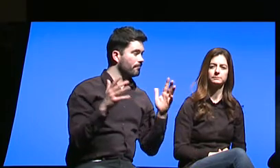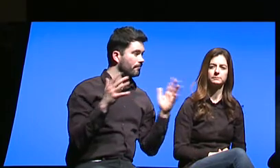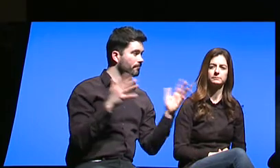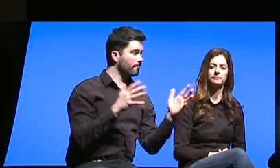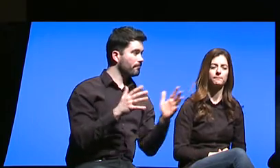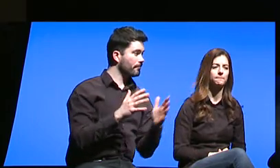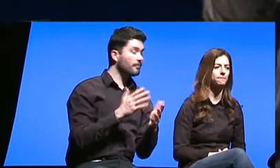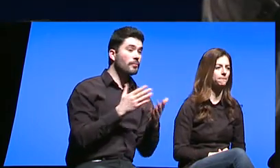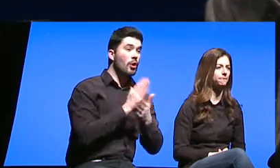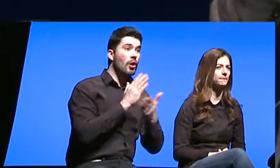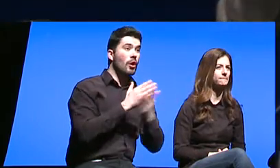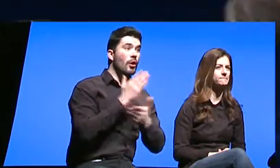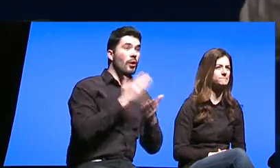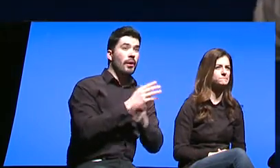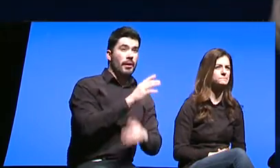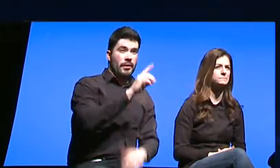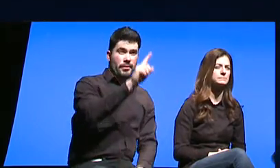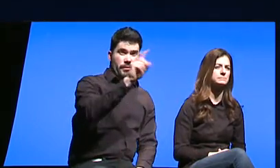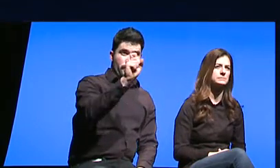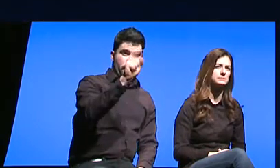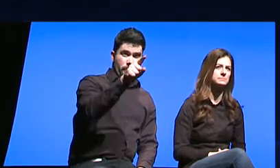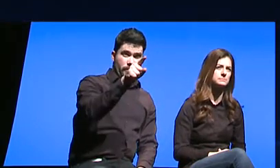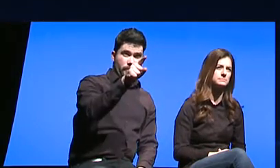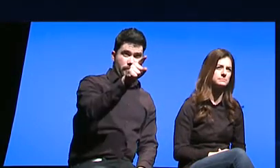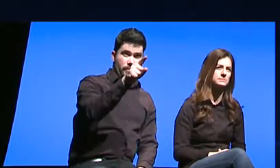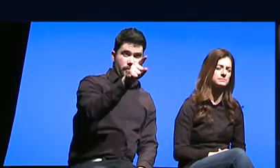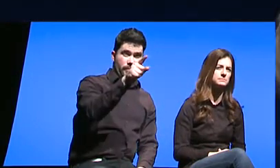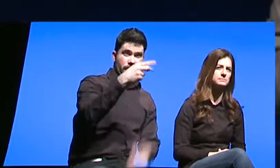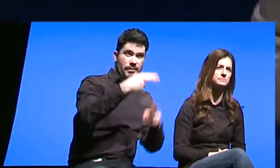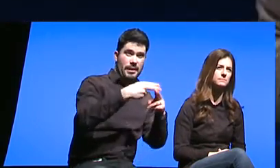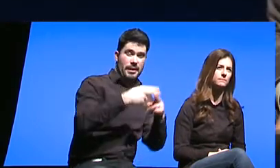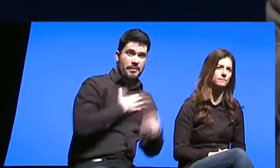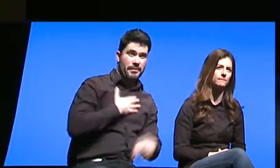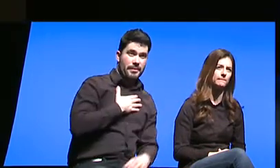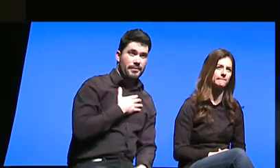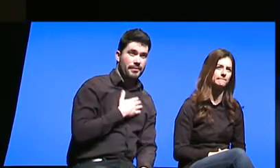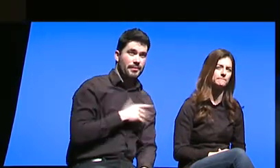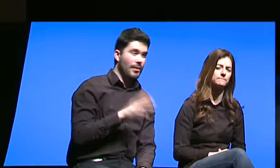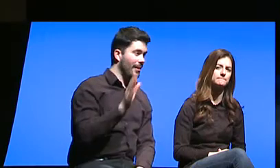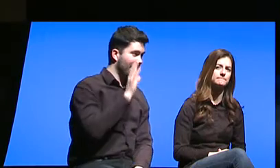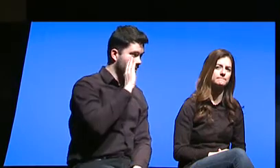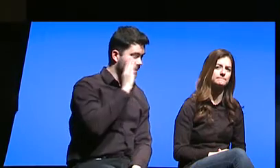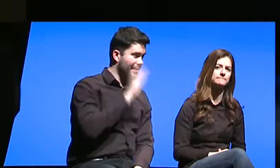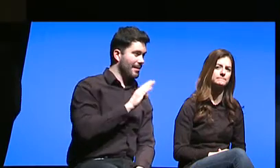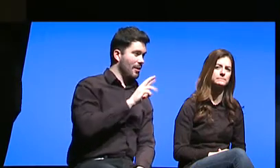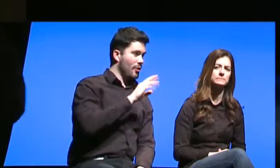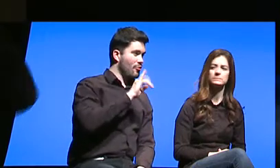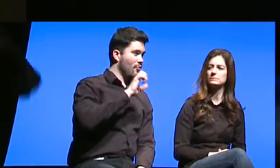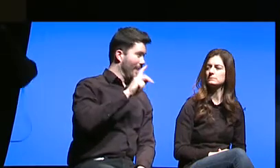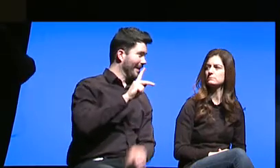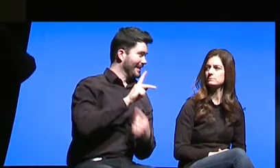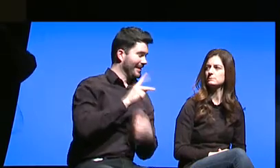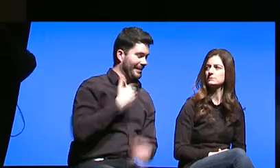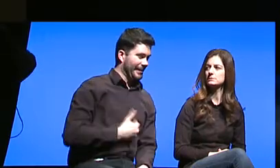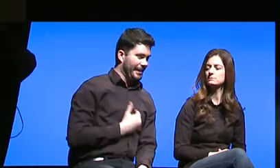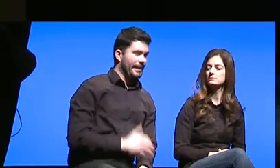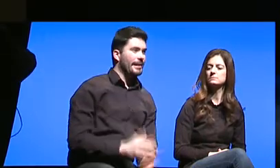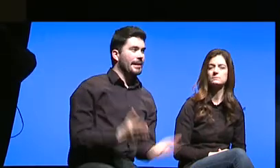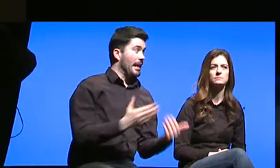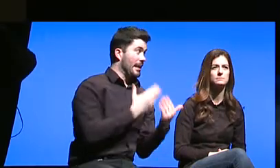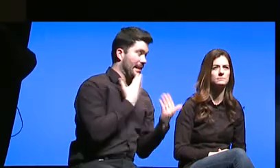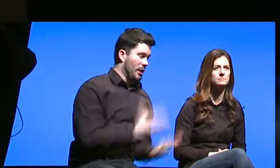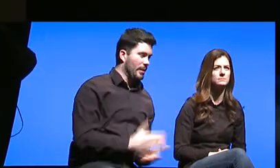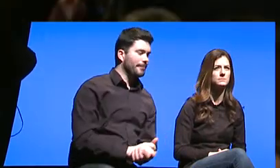All right, another question. Adam, over here. Tell us your name, please. Hi. My name is Rick DeMent, and thank